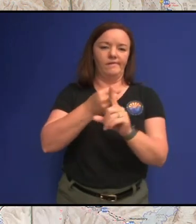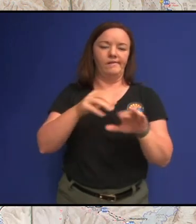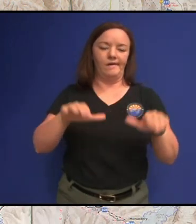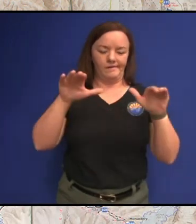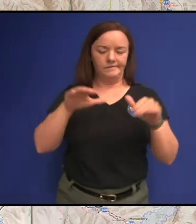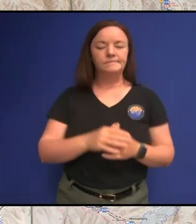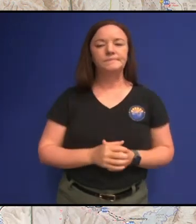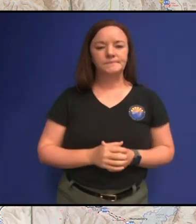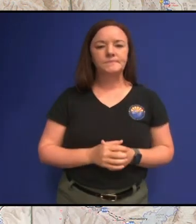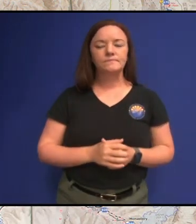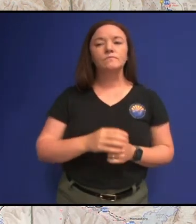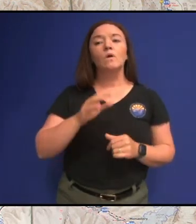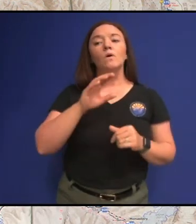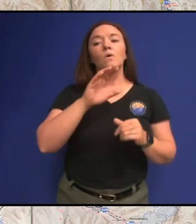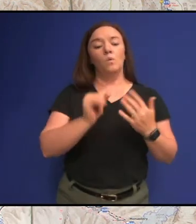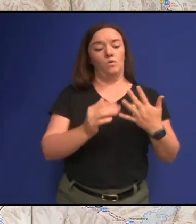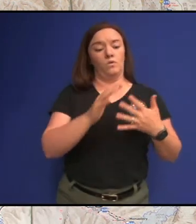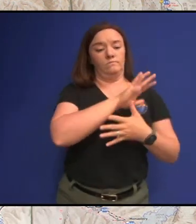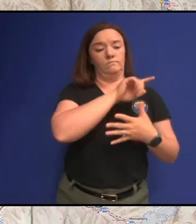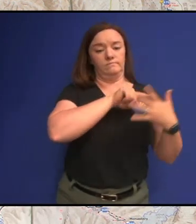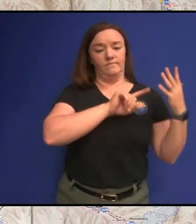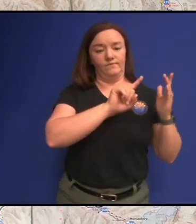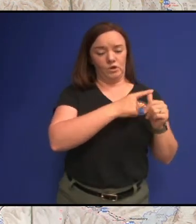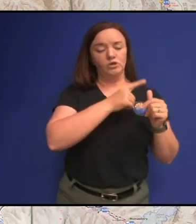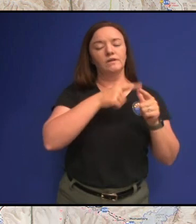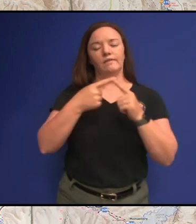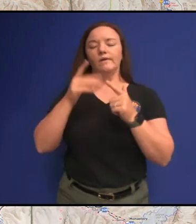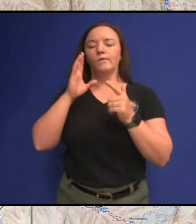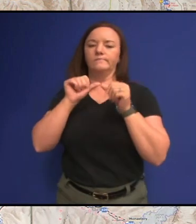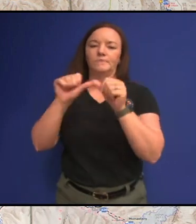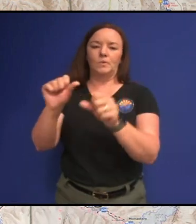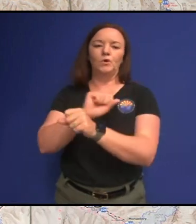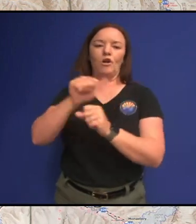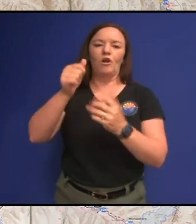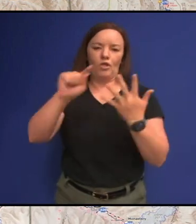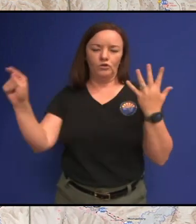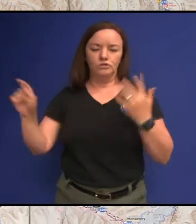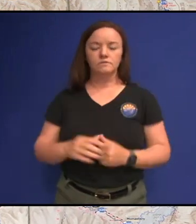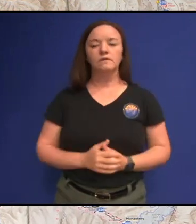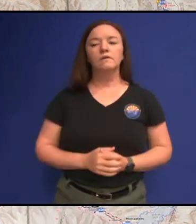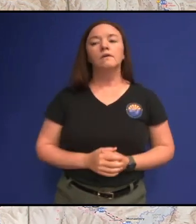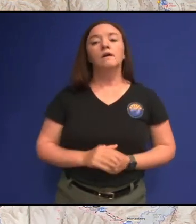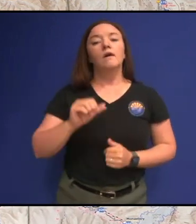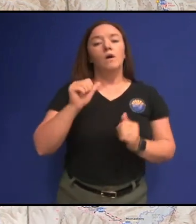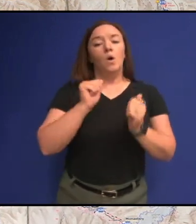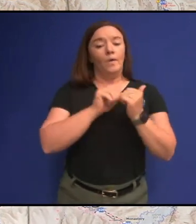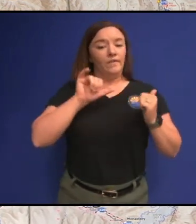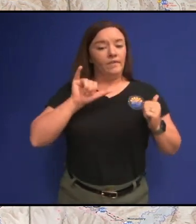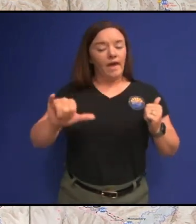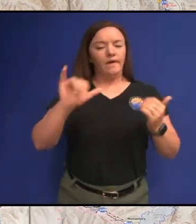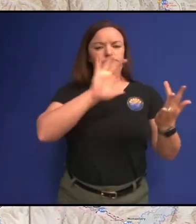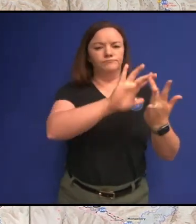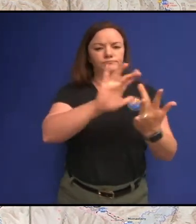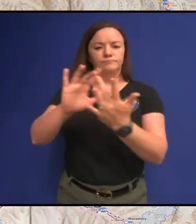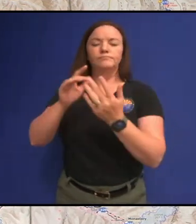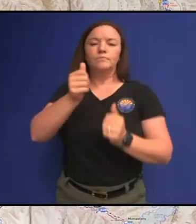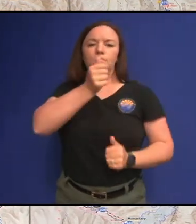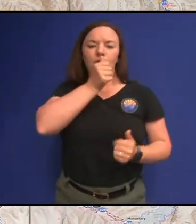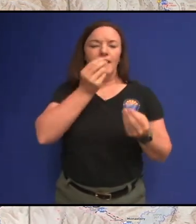on. Along with that, we've been reaching out to the private property owners and have had, generally we've been